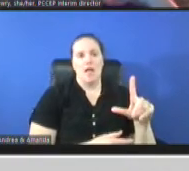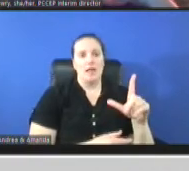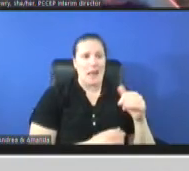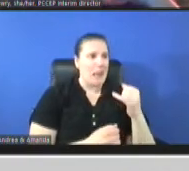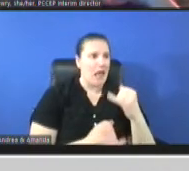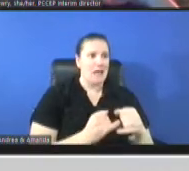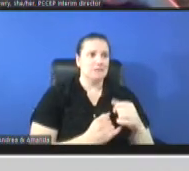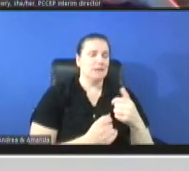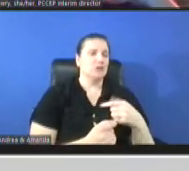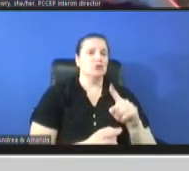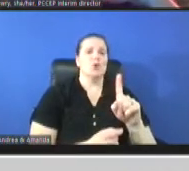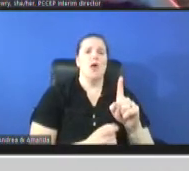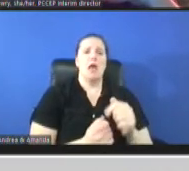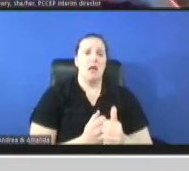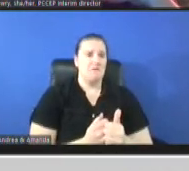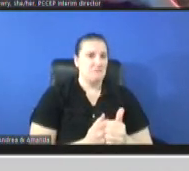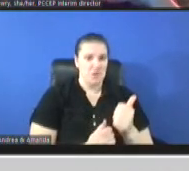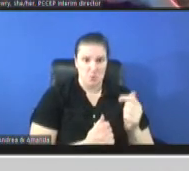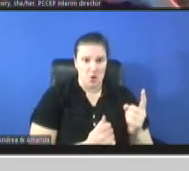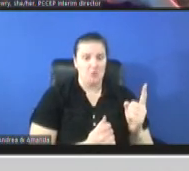everybody.